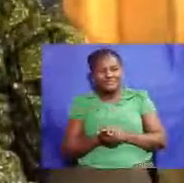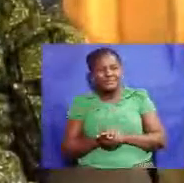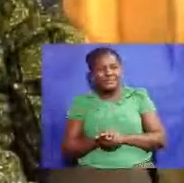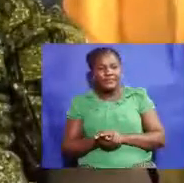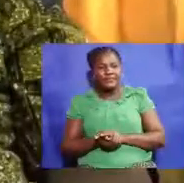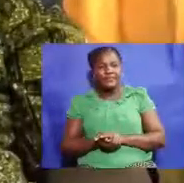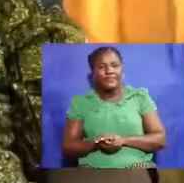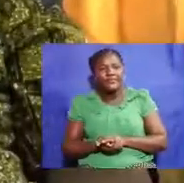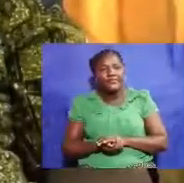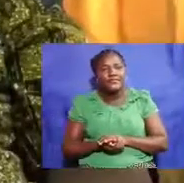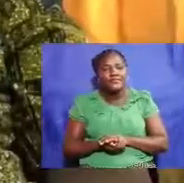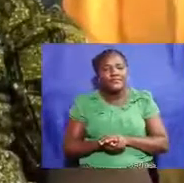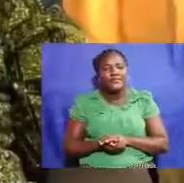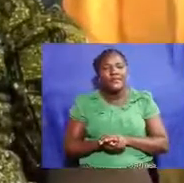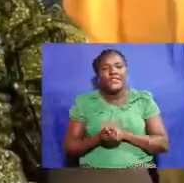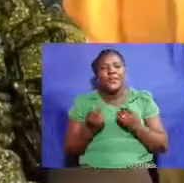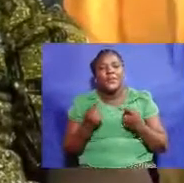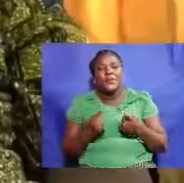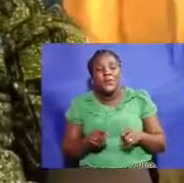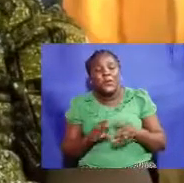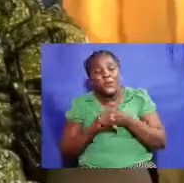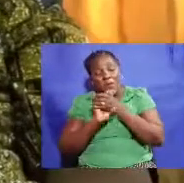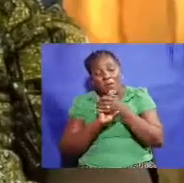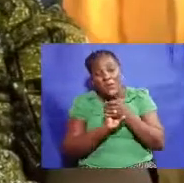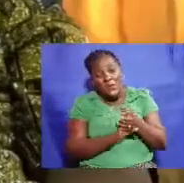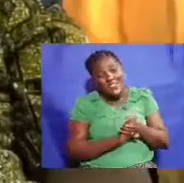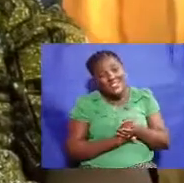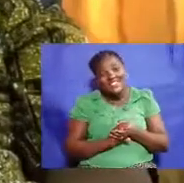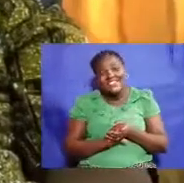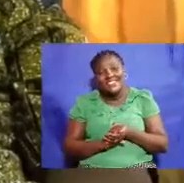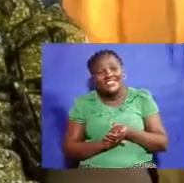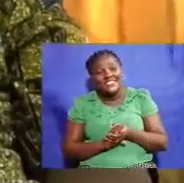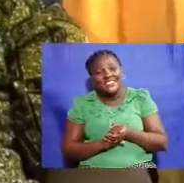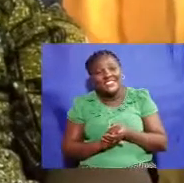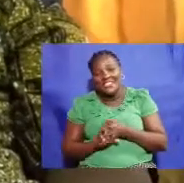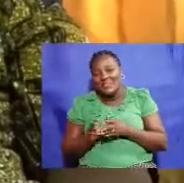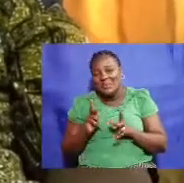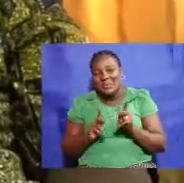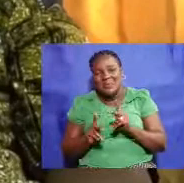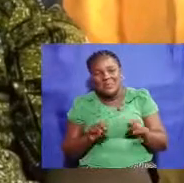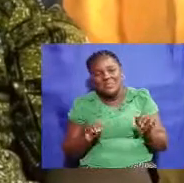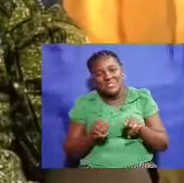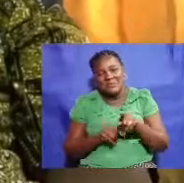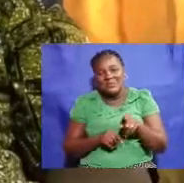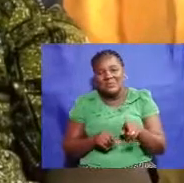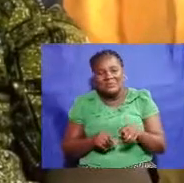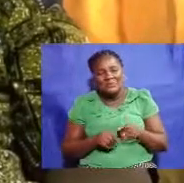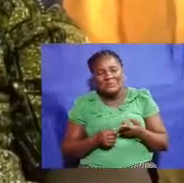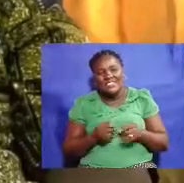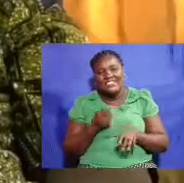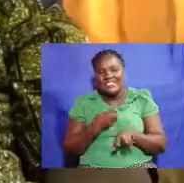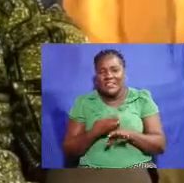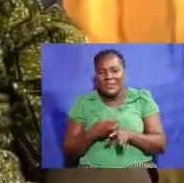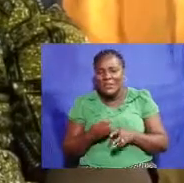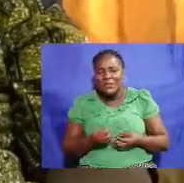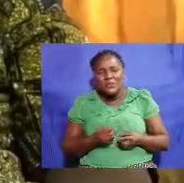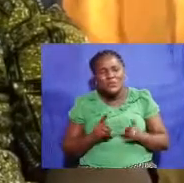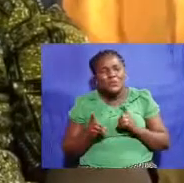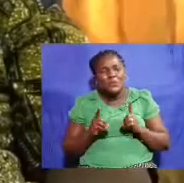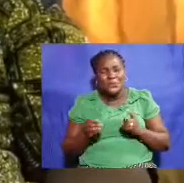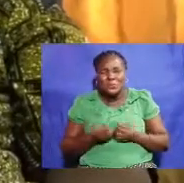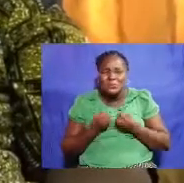when you're giving congratulations to certain people, it's very difficult because they've done so much and you don't know how to start